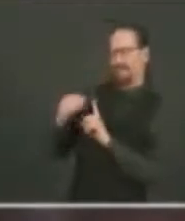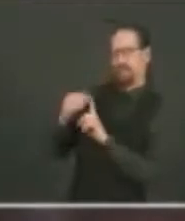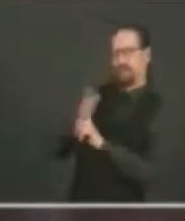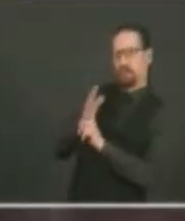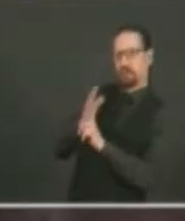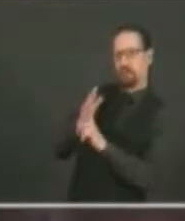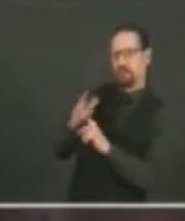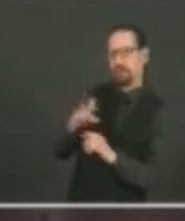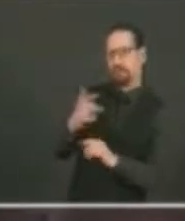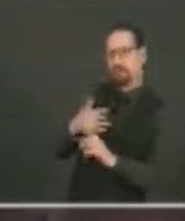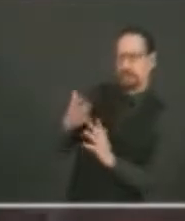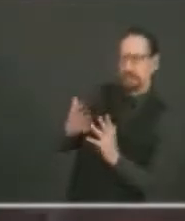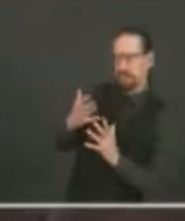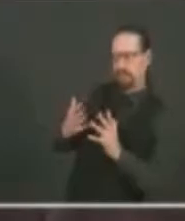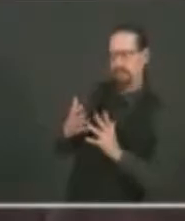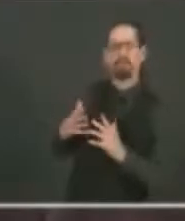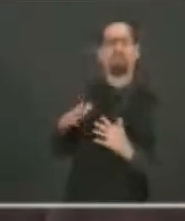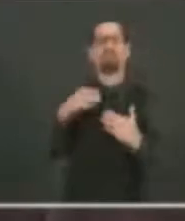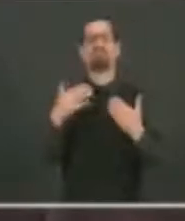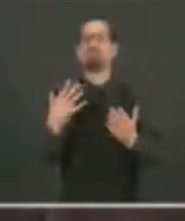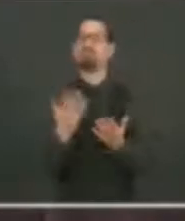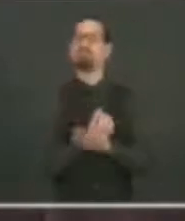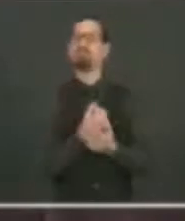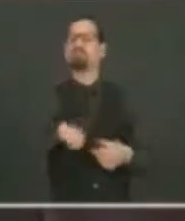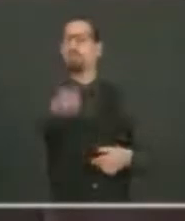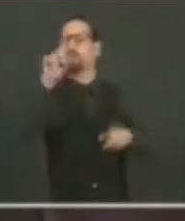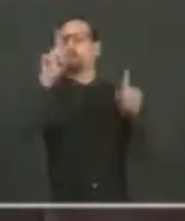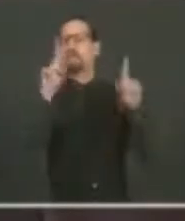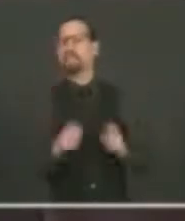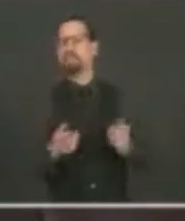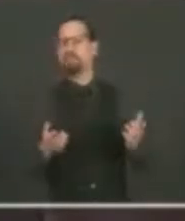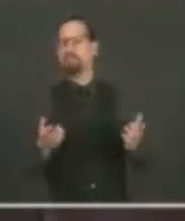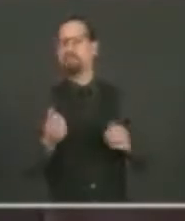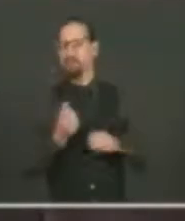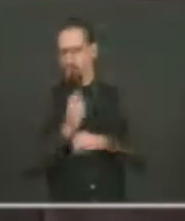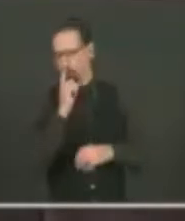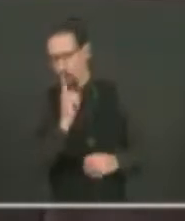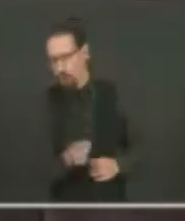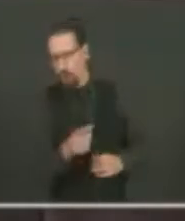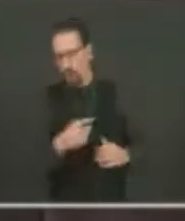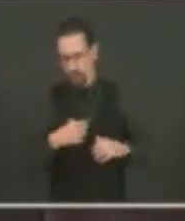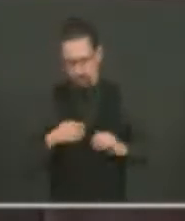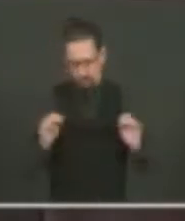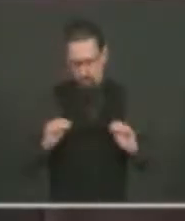the reason to go ahead and get a test. We've shared the number,